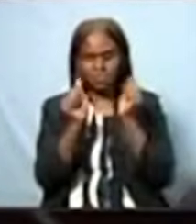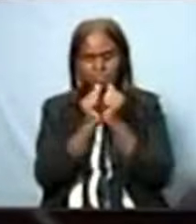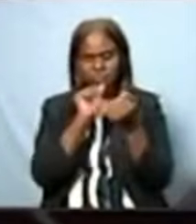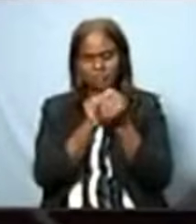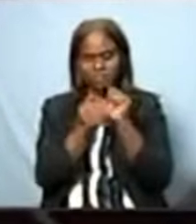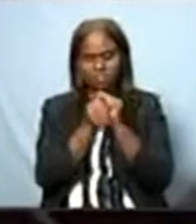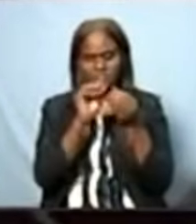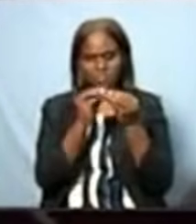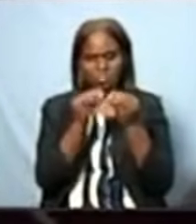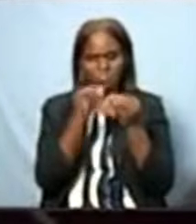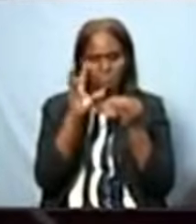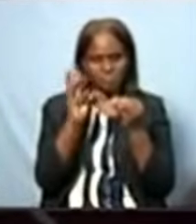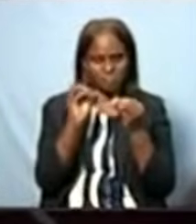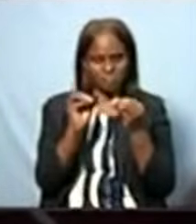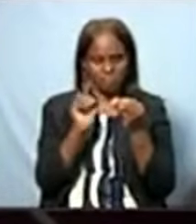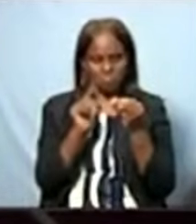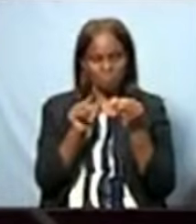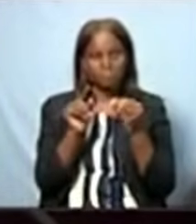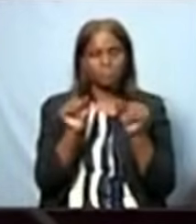60 as it may be.